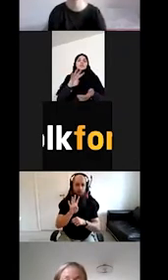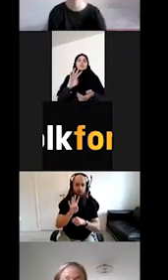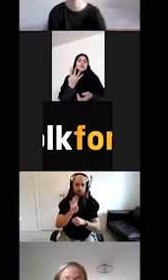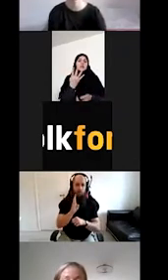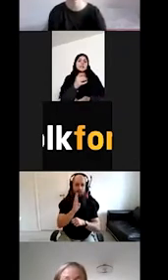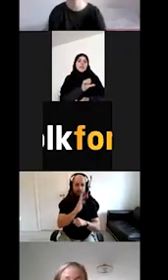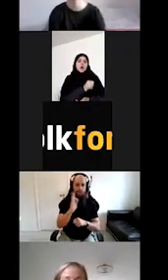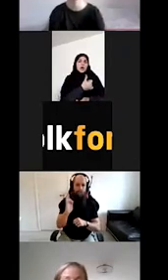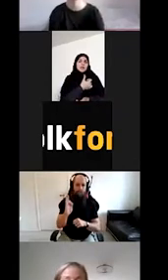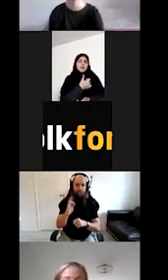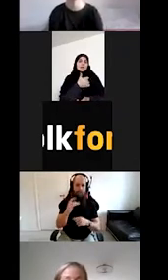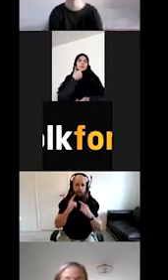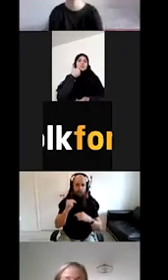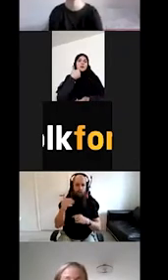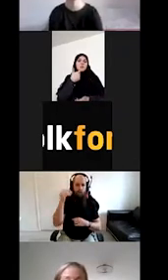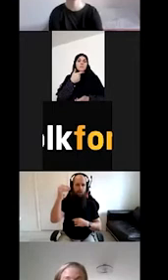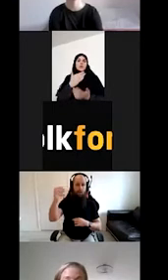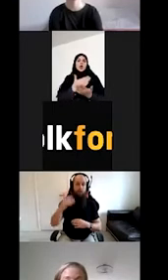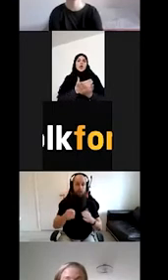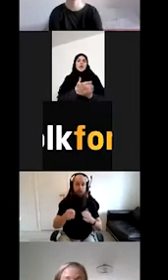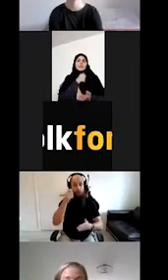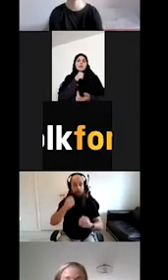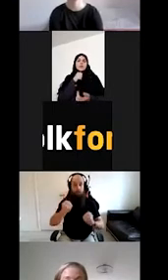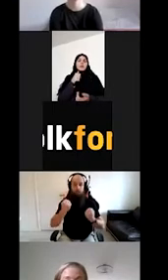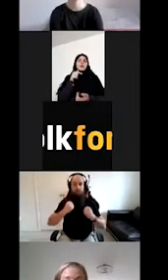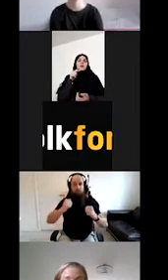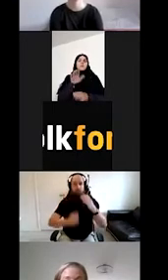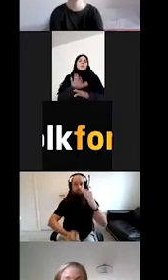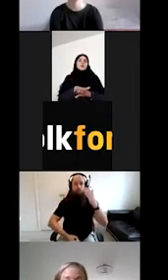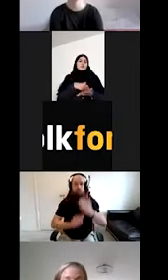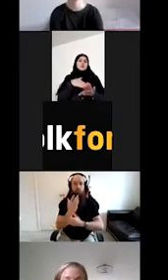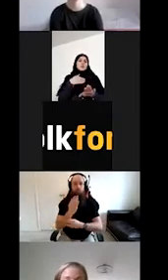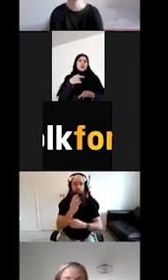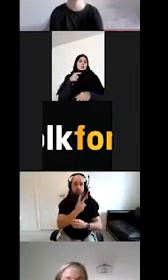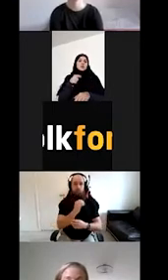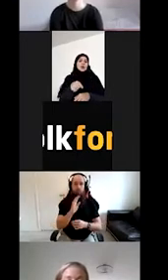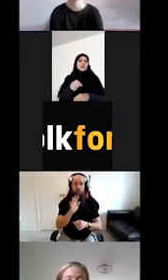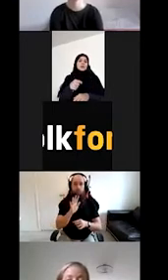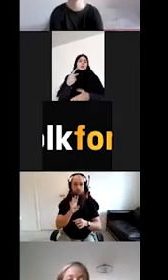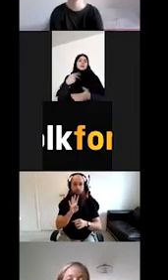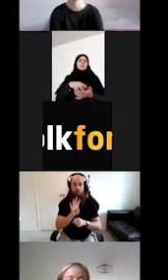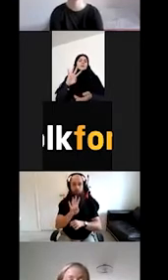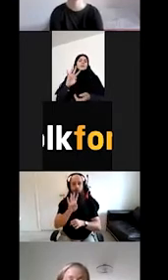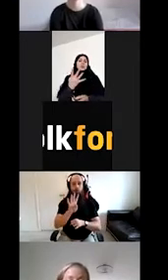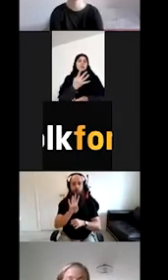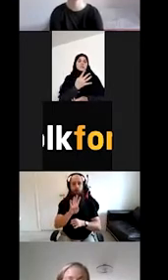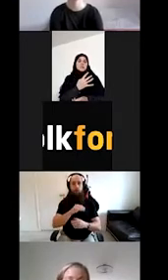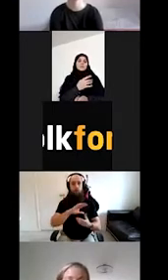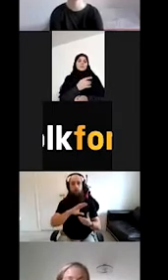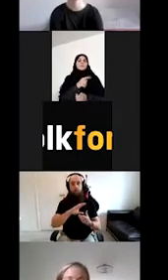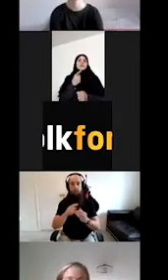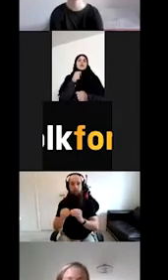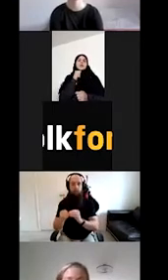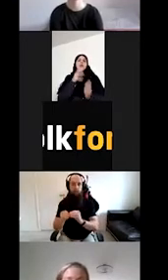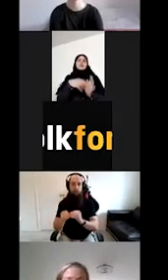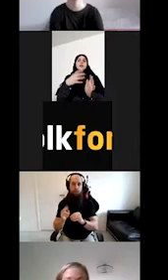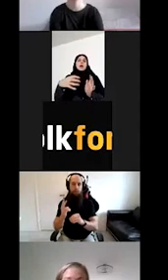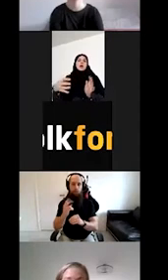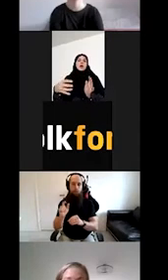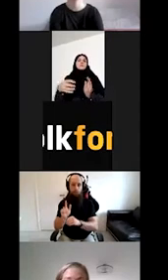in Bosnia and Herzegovina started in 2014 and lasted until 2017 at the initiative of the BIH